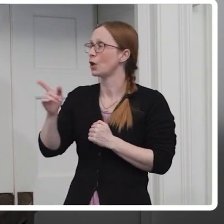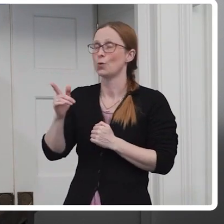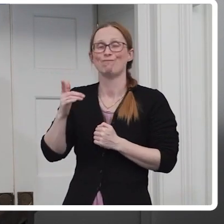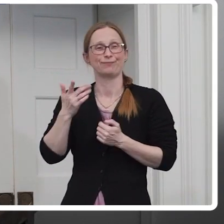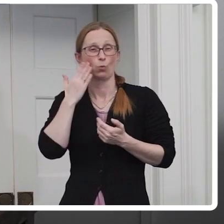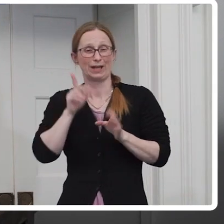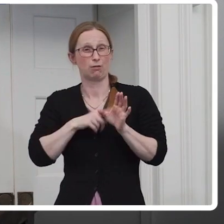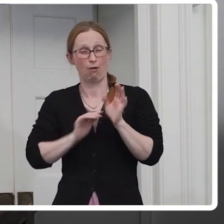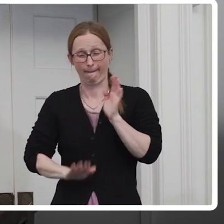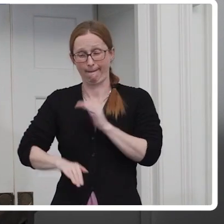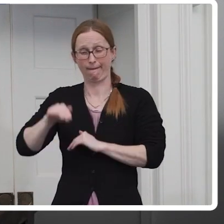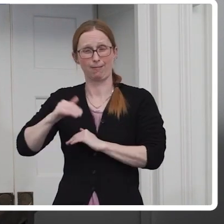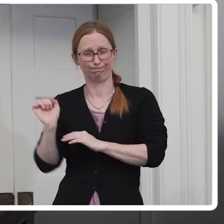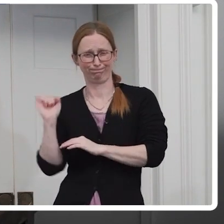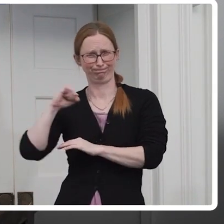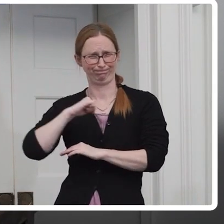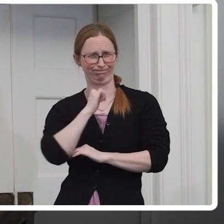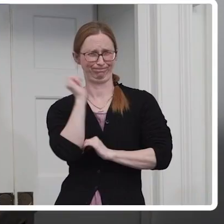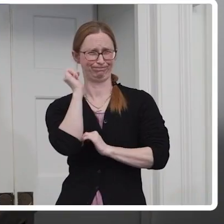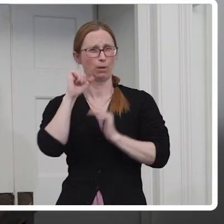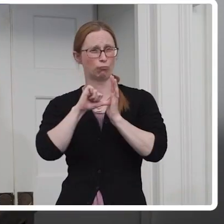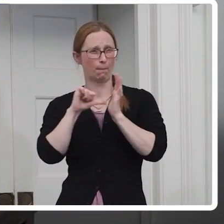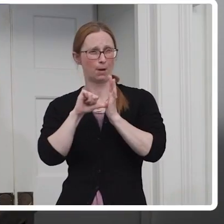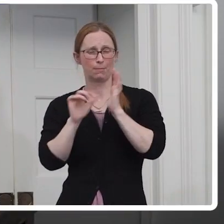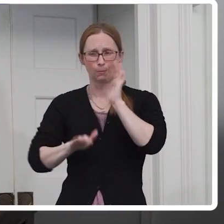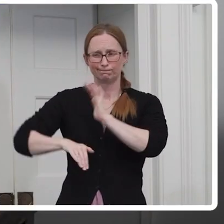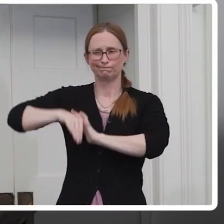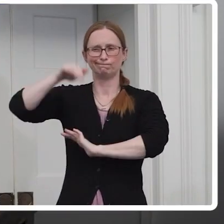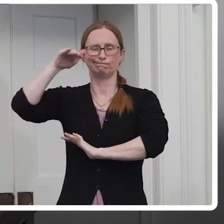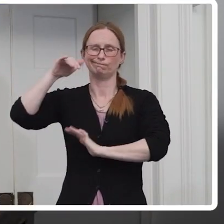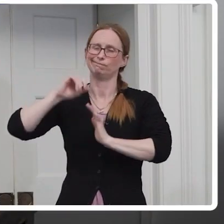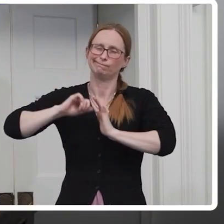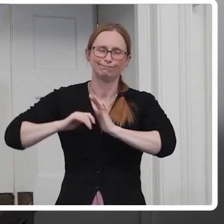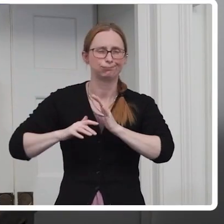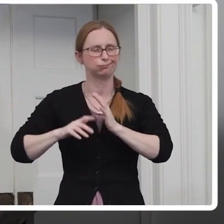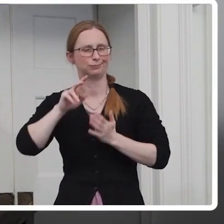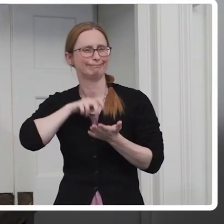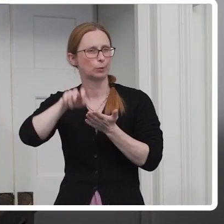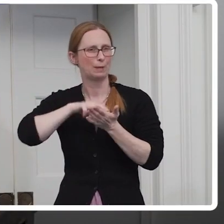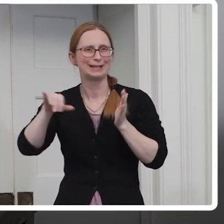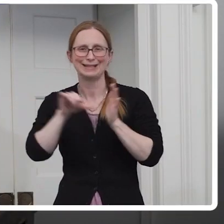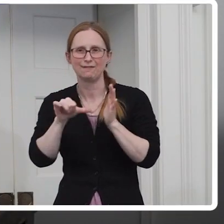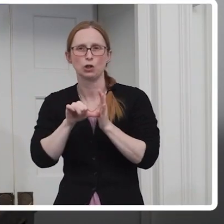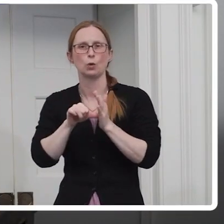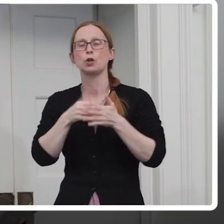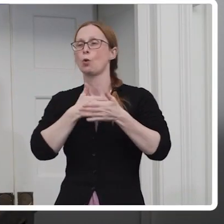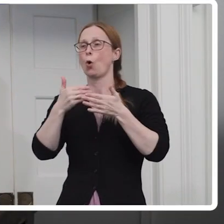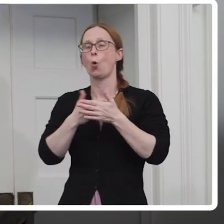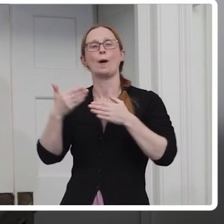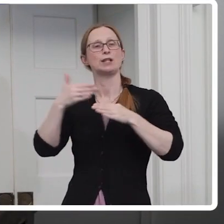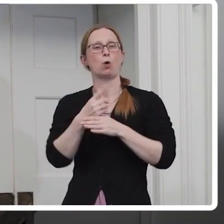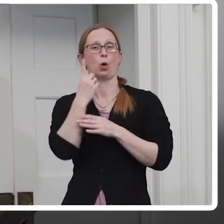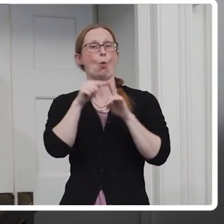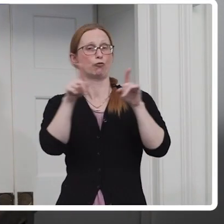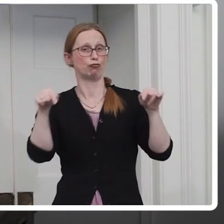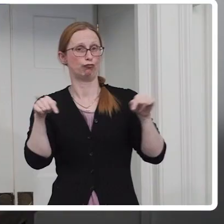of the spine as a young person, and towards the end of her life was a lot less mobile. So she would work in just this one room of the cabin, and she would